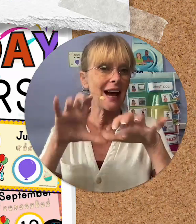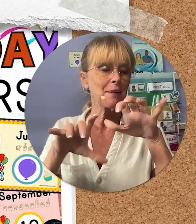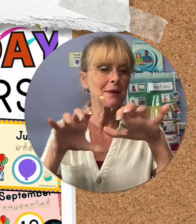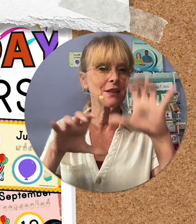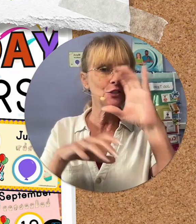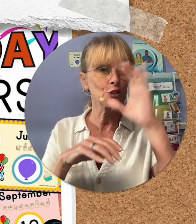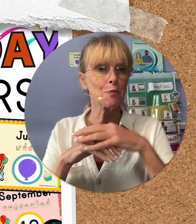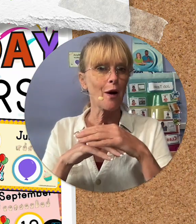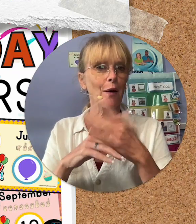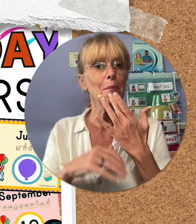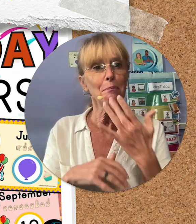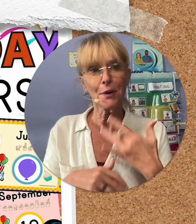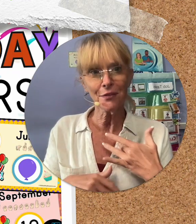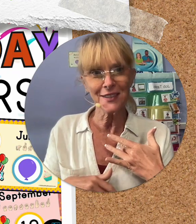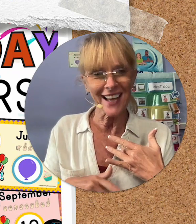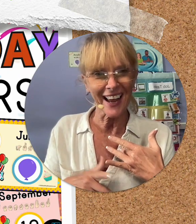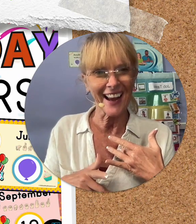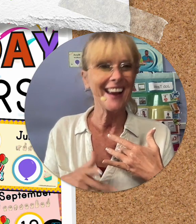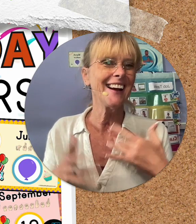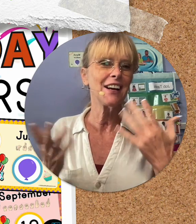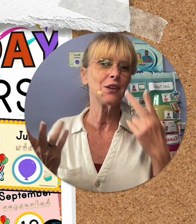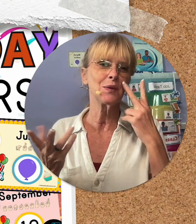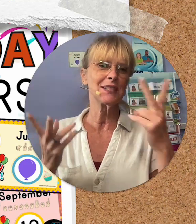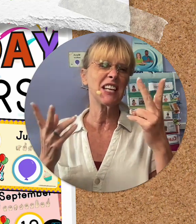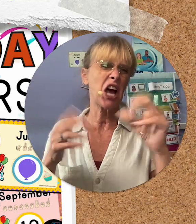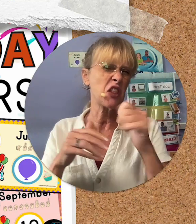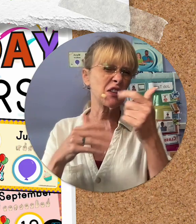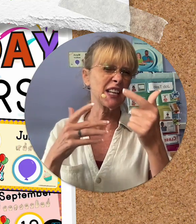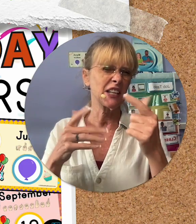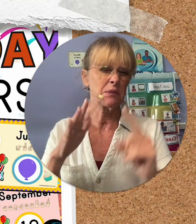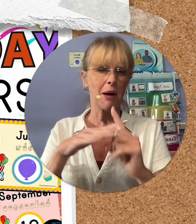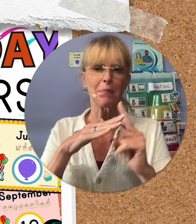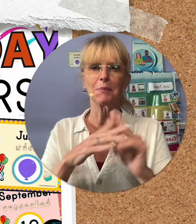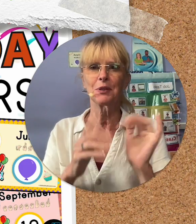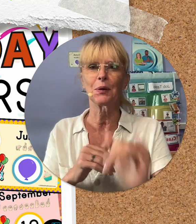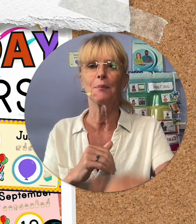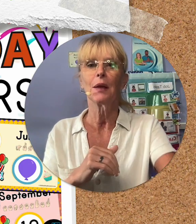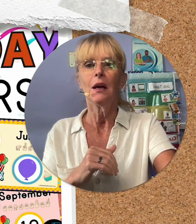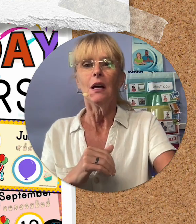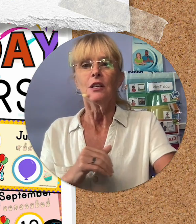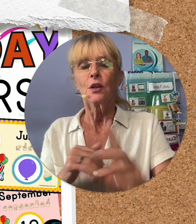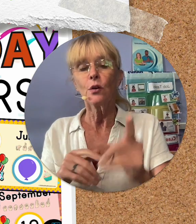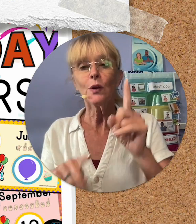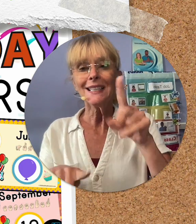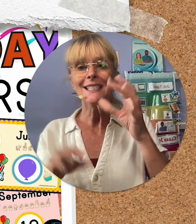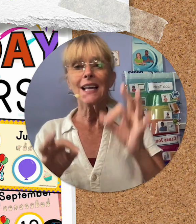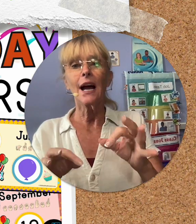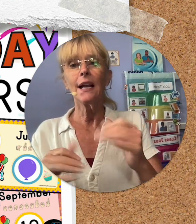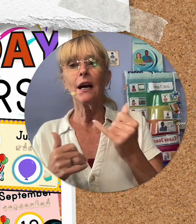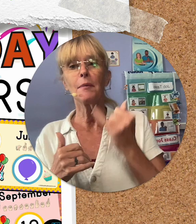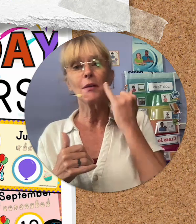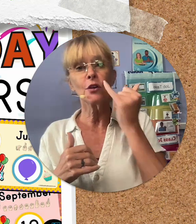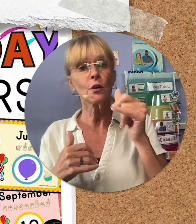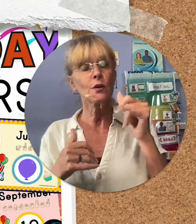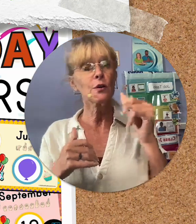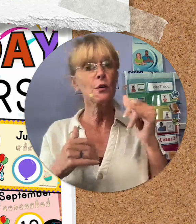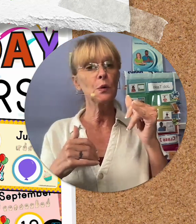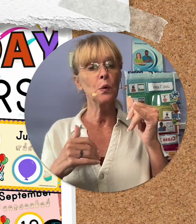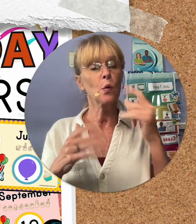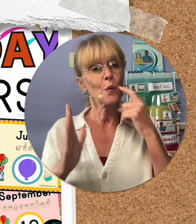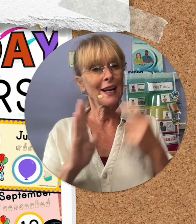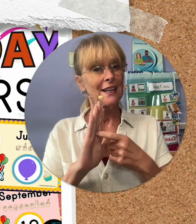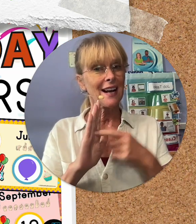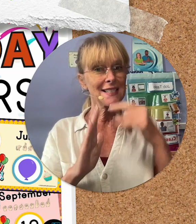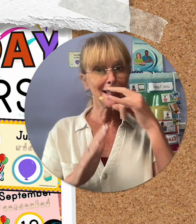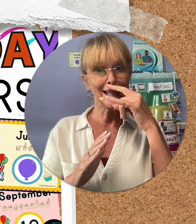Just type in the search bar birthday and you will see other things pop up too. So you can decide if you're going